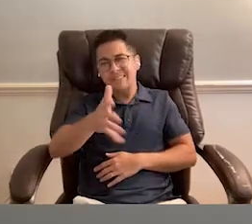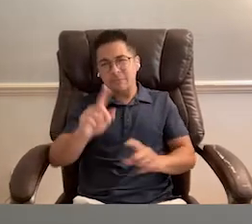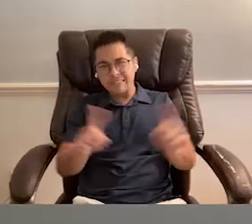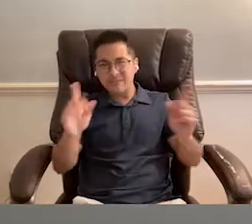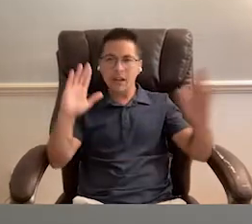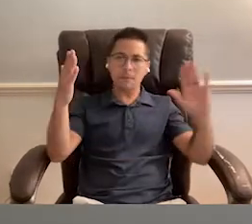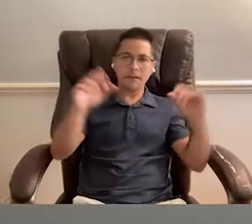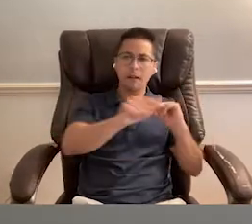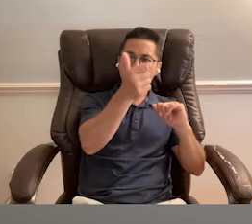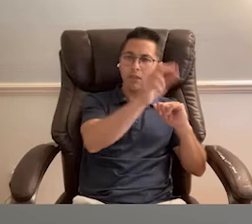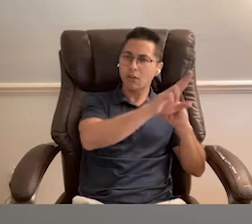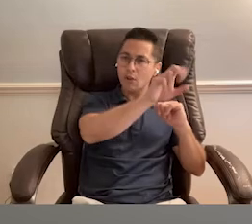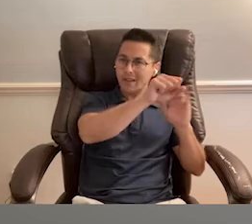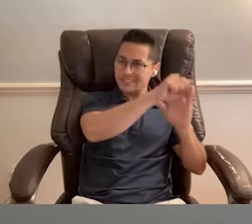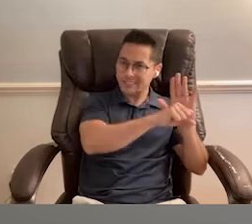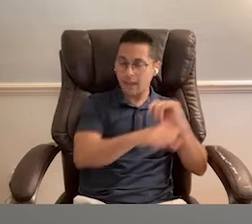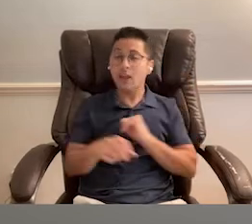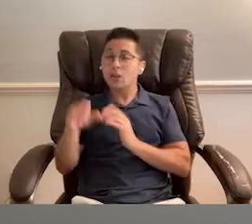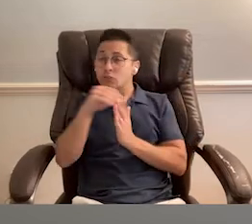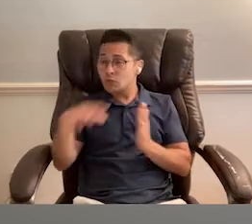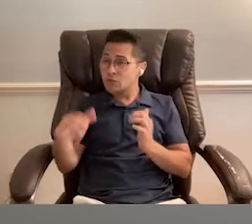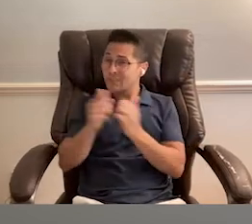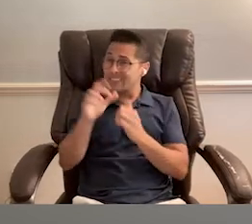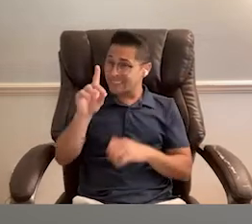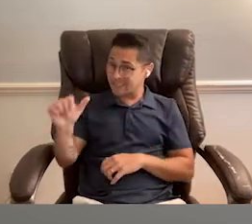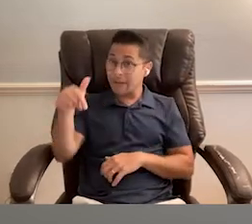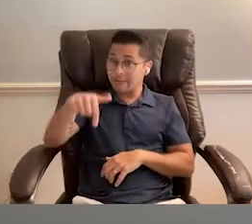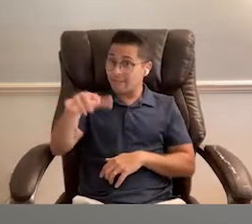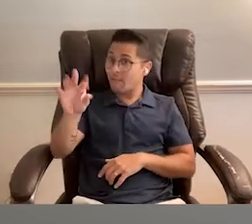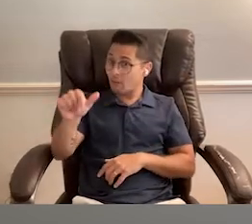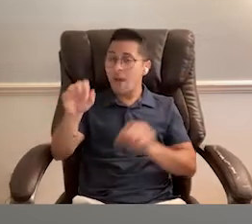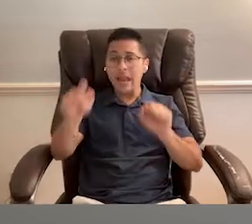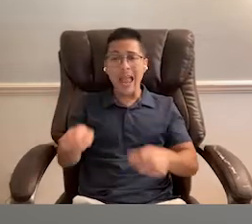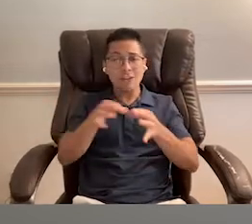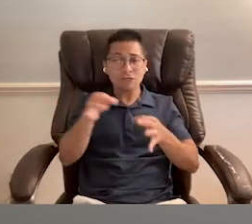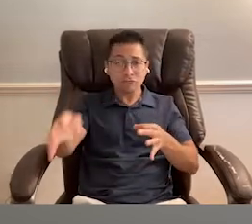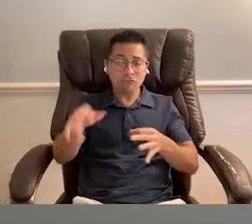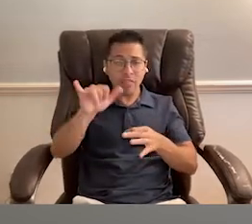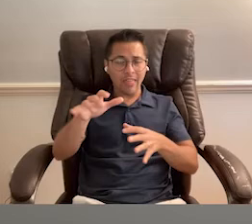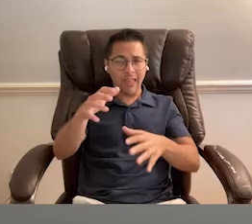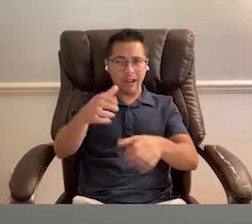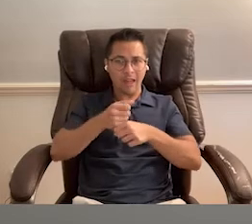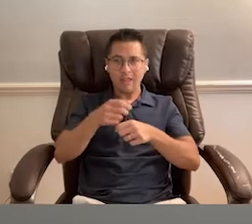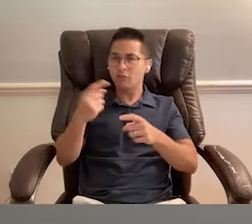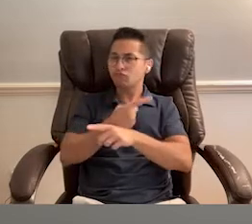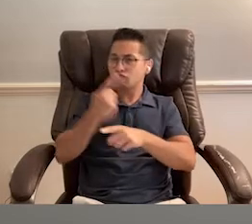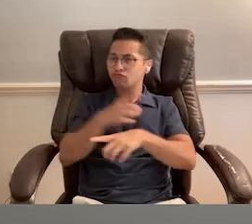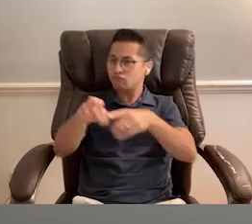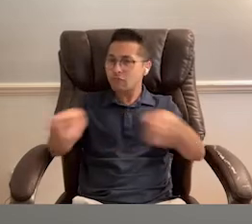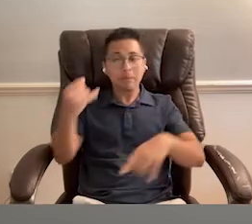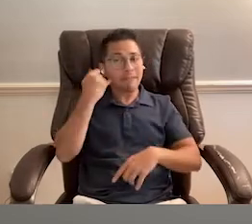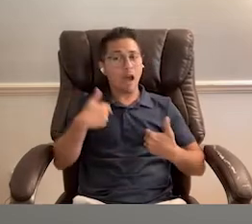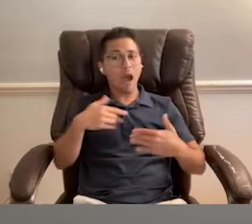the other 49 states. Students with disabilities in Florida can defer the receipt of their standard diploma. So I meet all